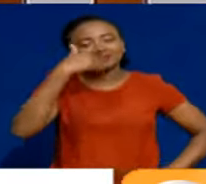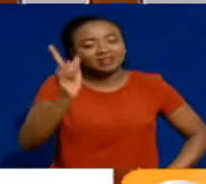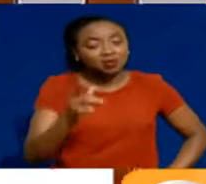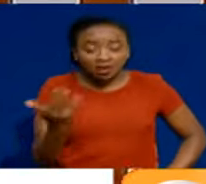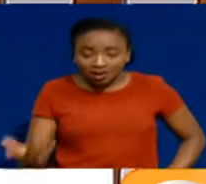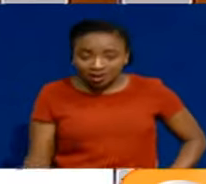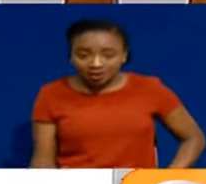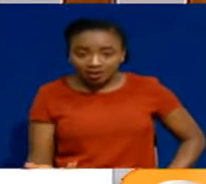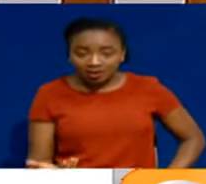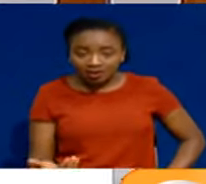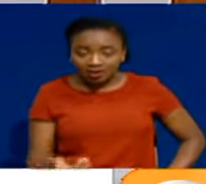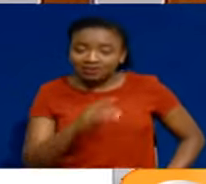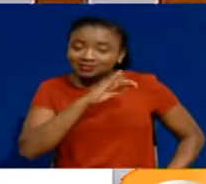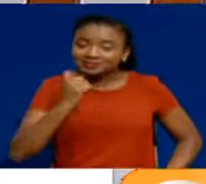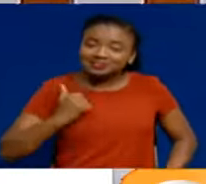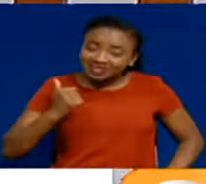Allah?